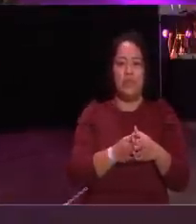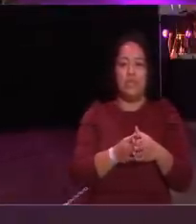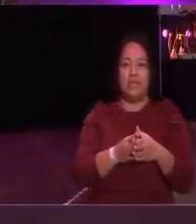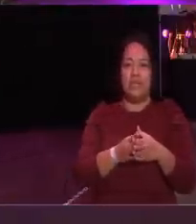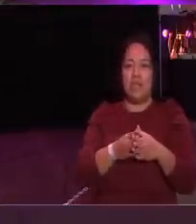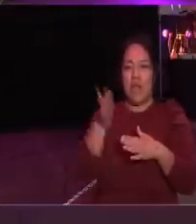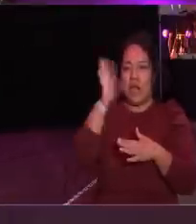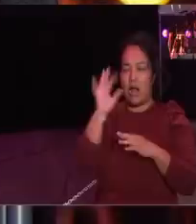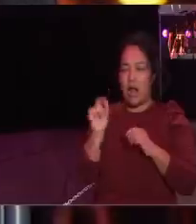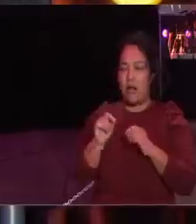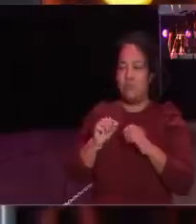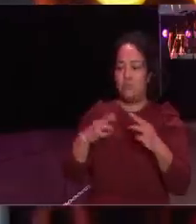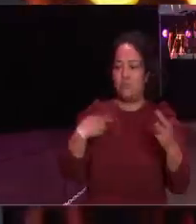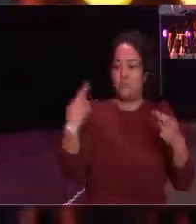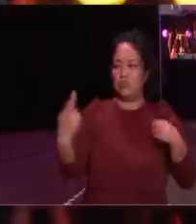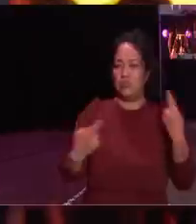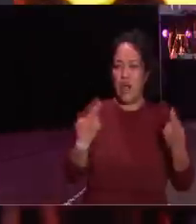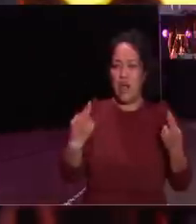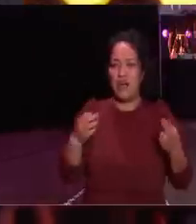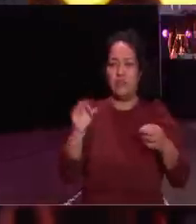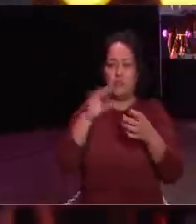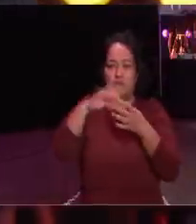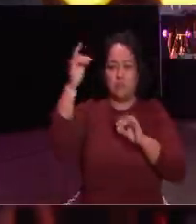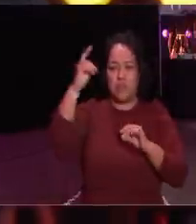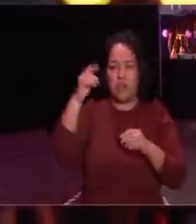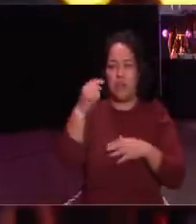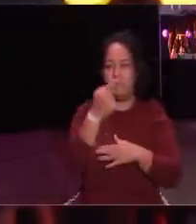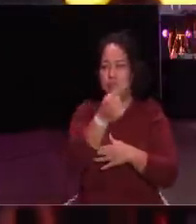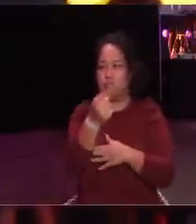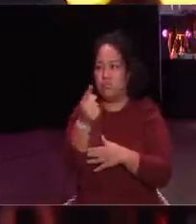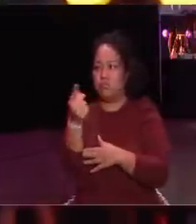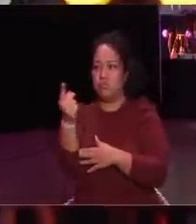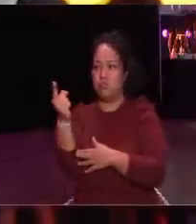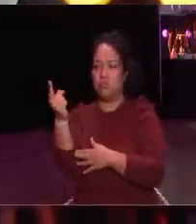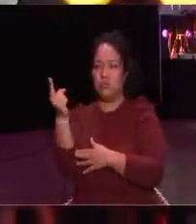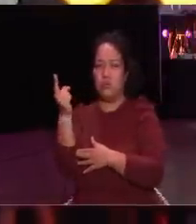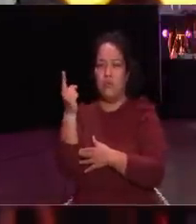de ustedes. God is going to revive the spirit of que some el enemigo of you. Lo tenía